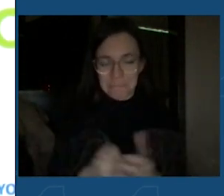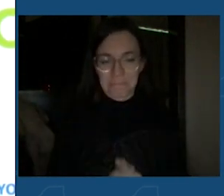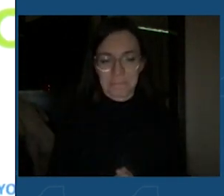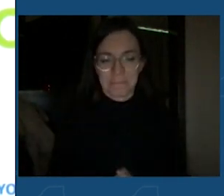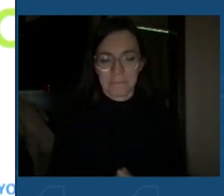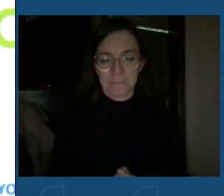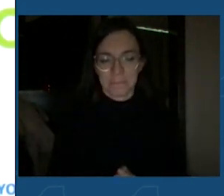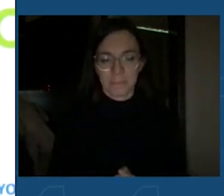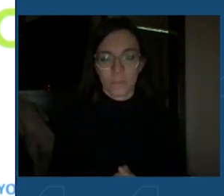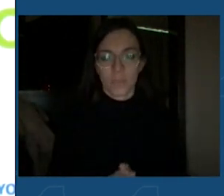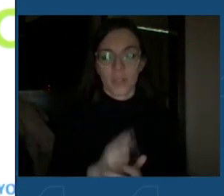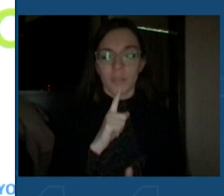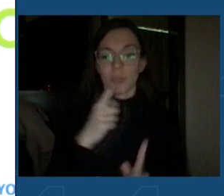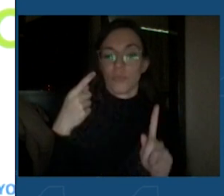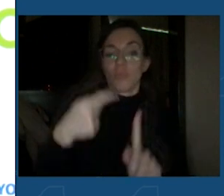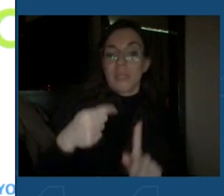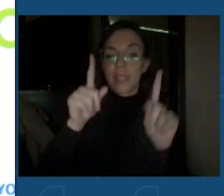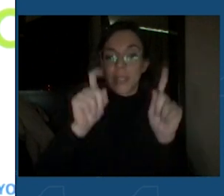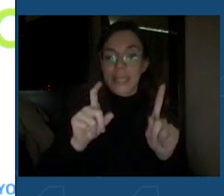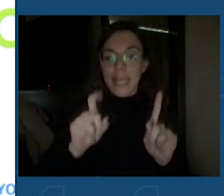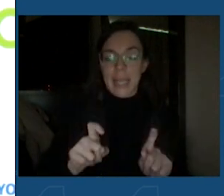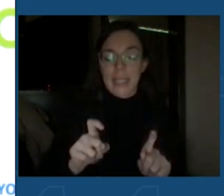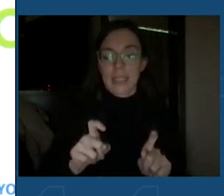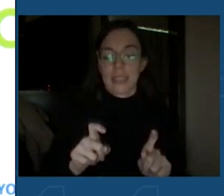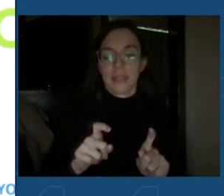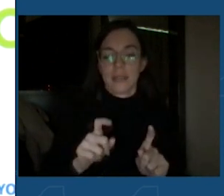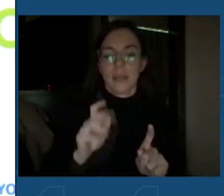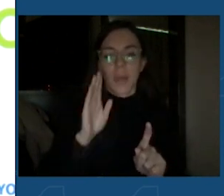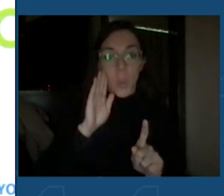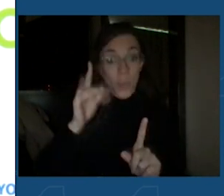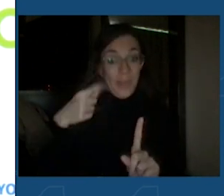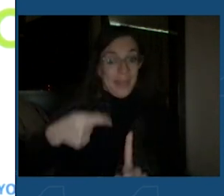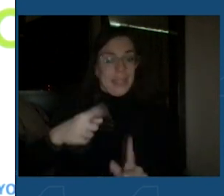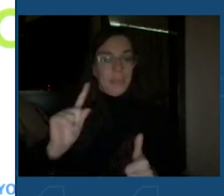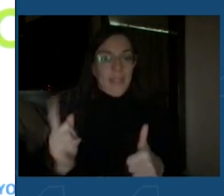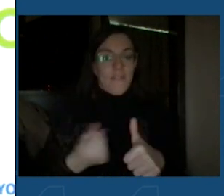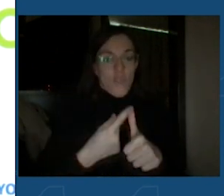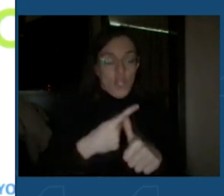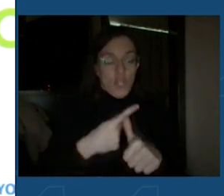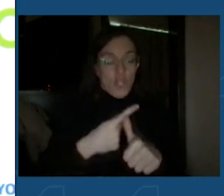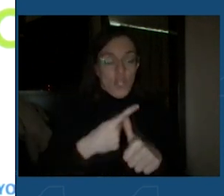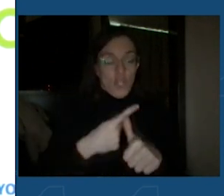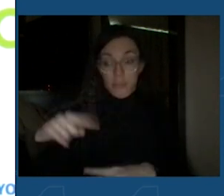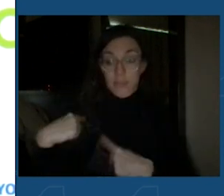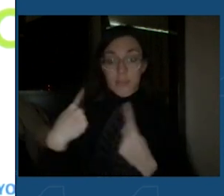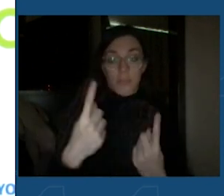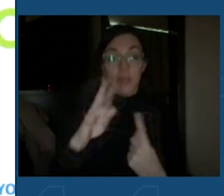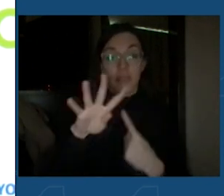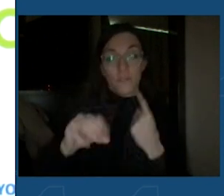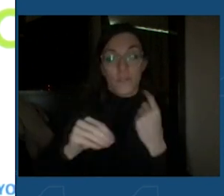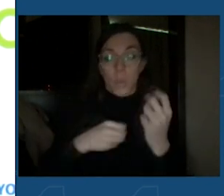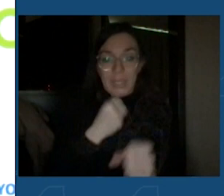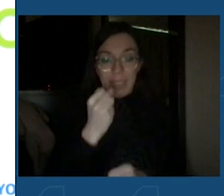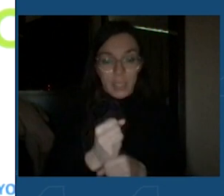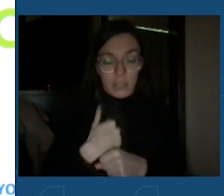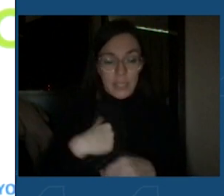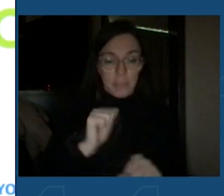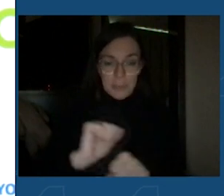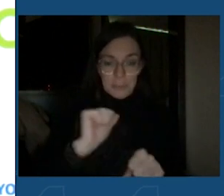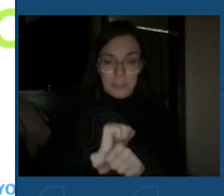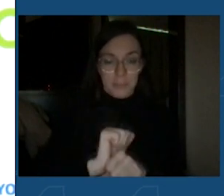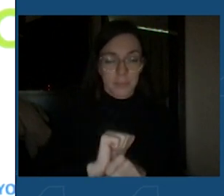The real test of this is, will this be the first time in the 40 years I've been working on this,